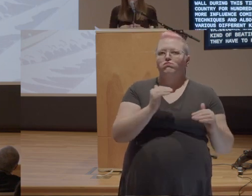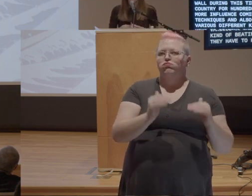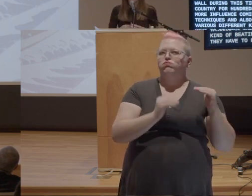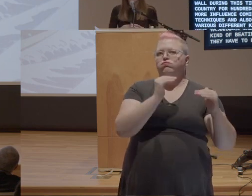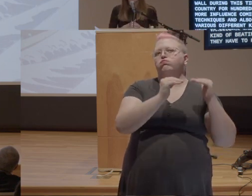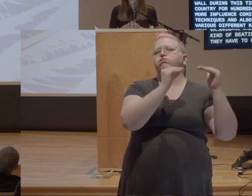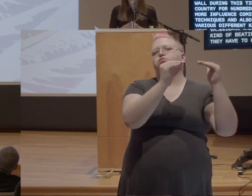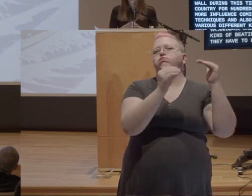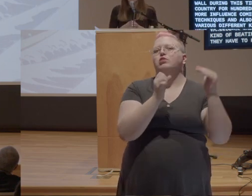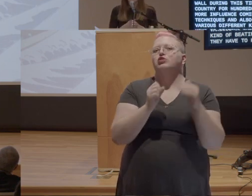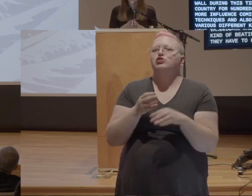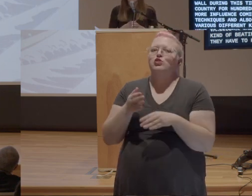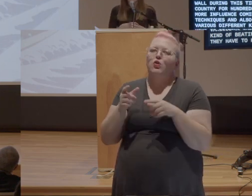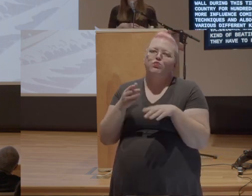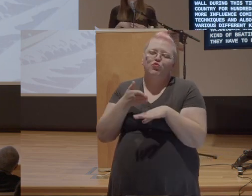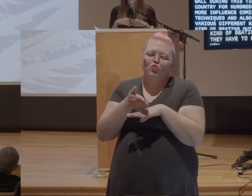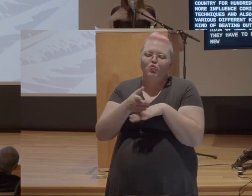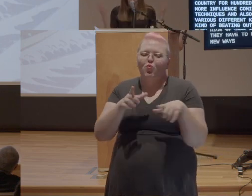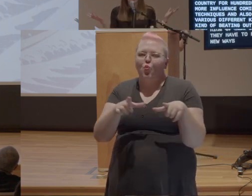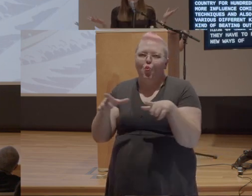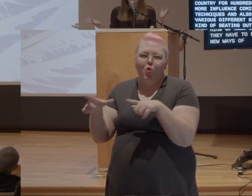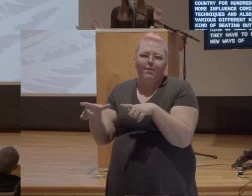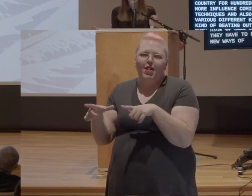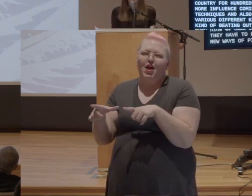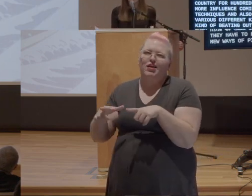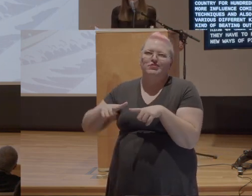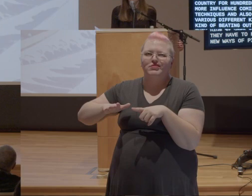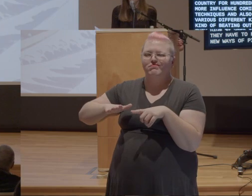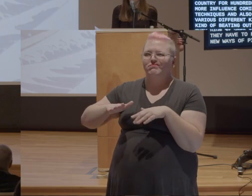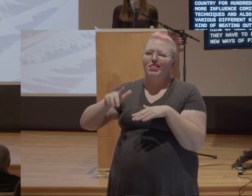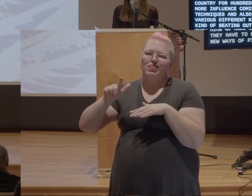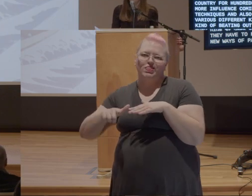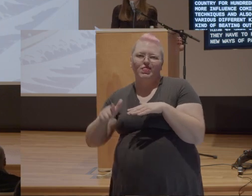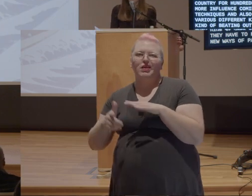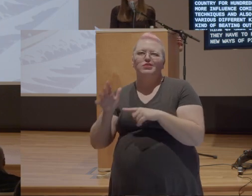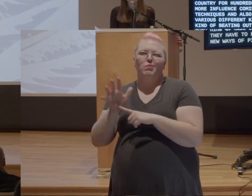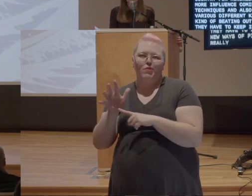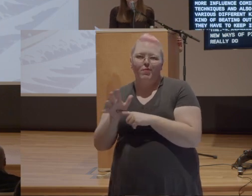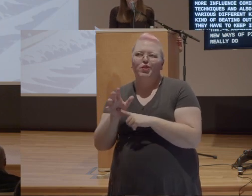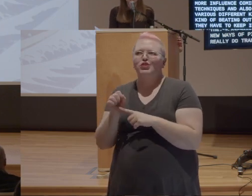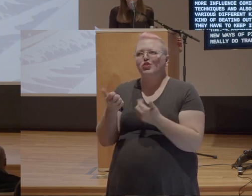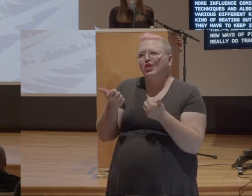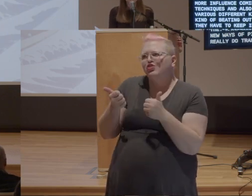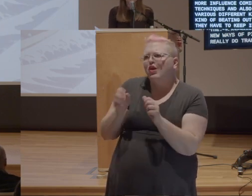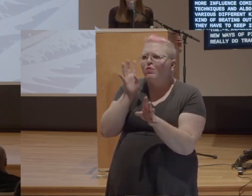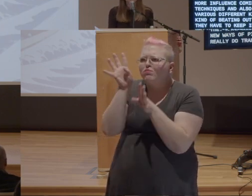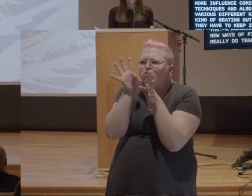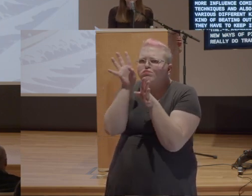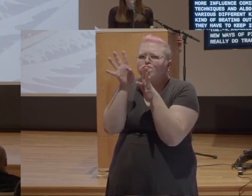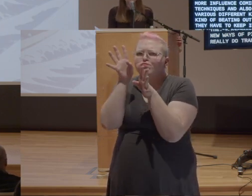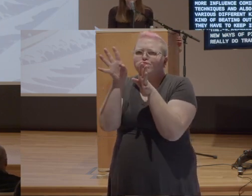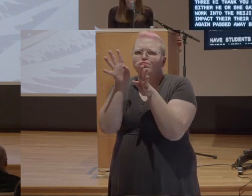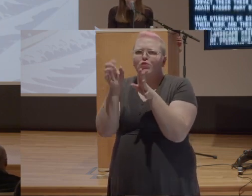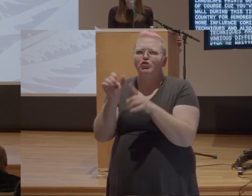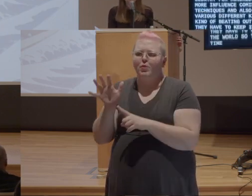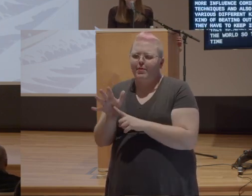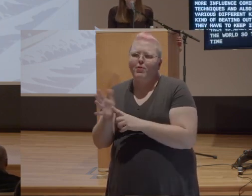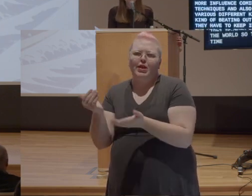incorporating new ways of pictorializing the world, so they really do transform during that time.